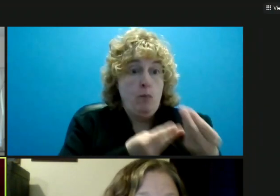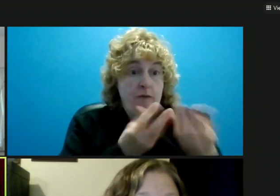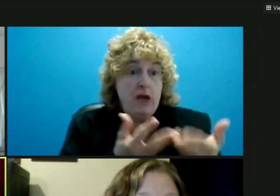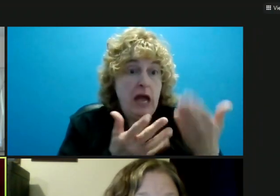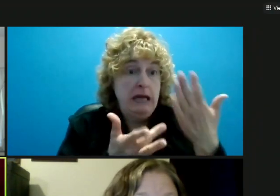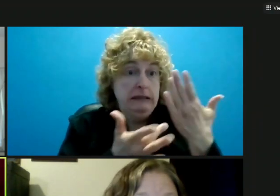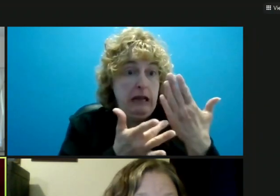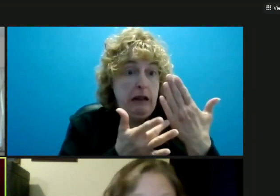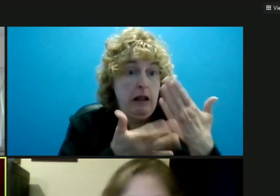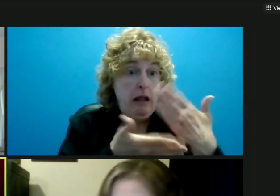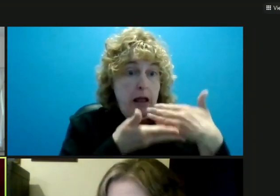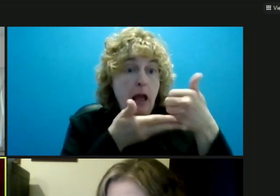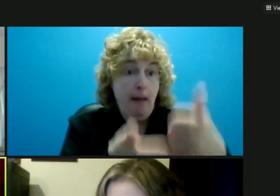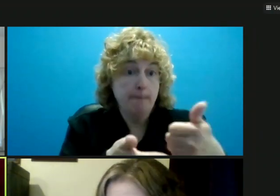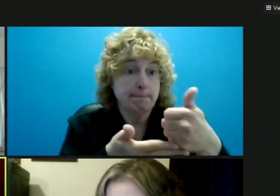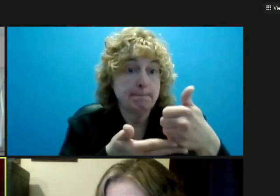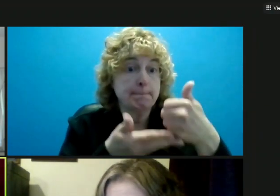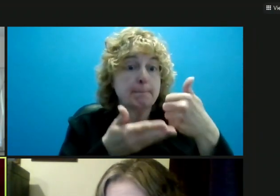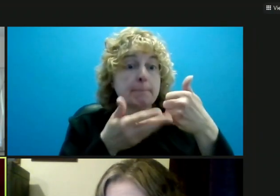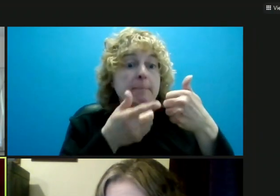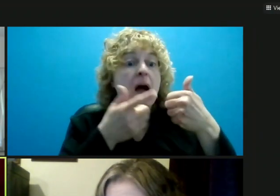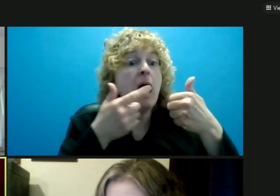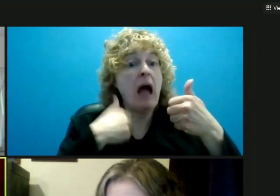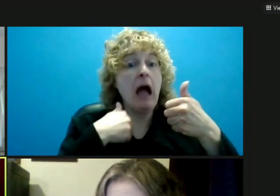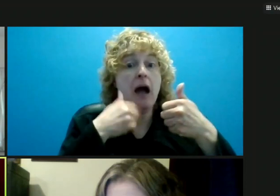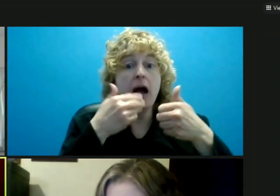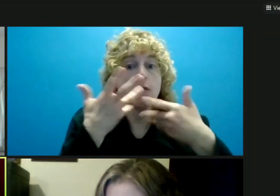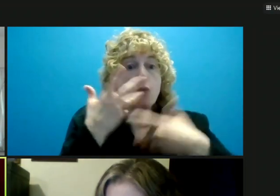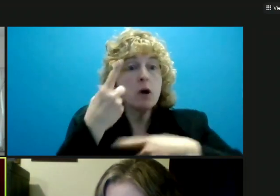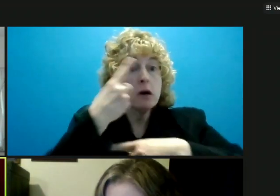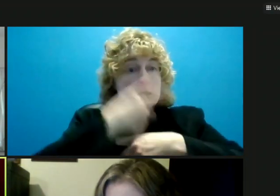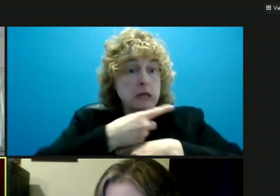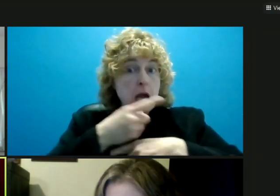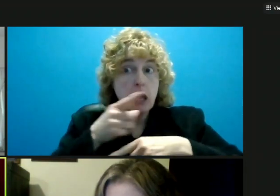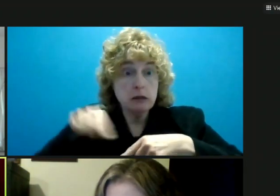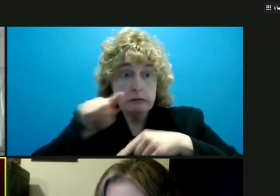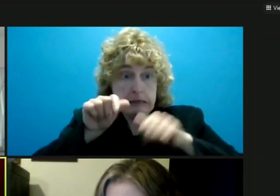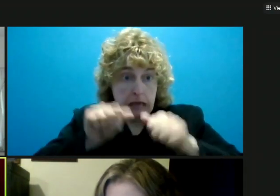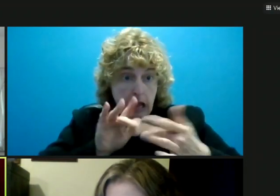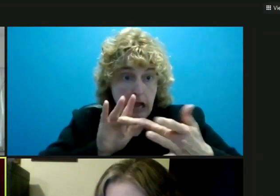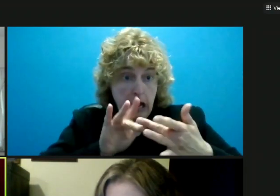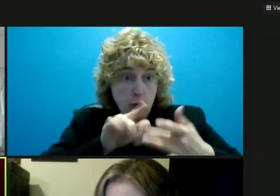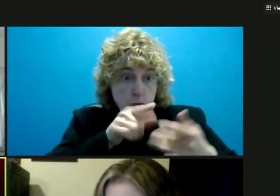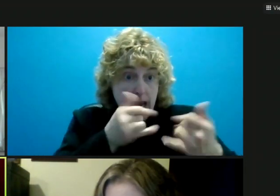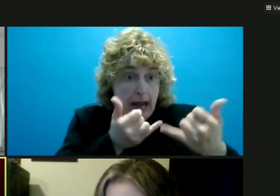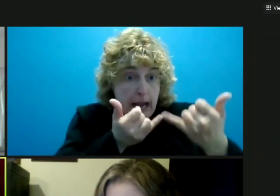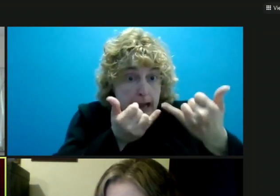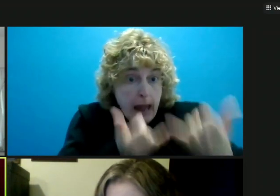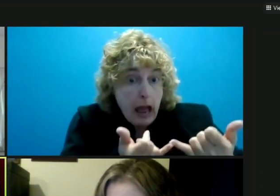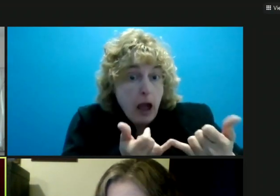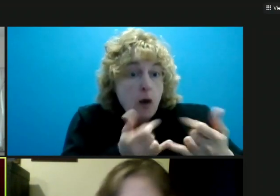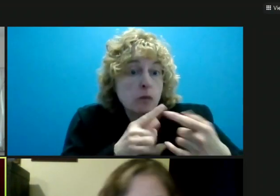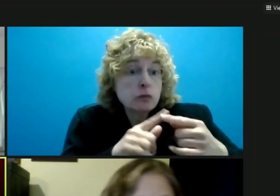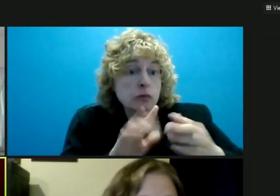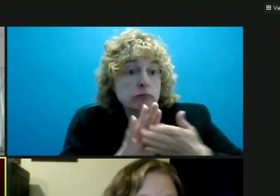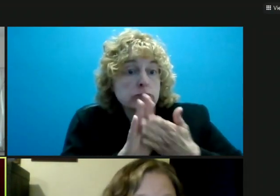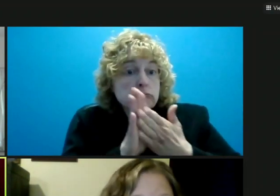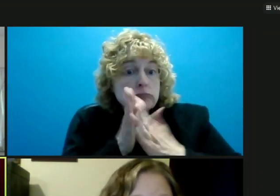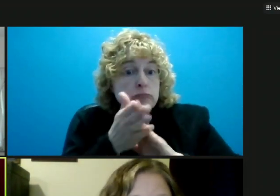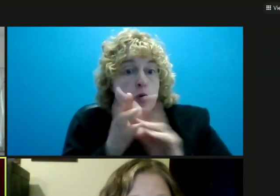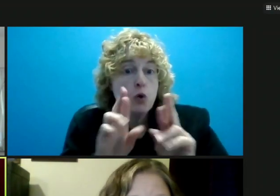assistance. Are there some dates that people can reach out to you now to begin to get ready for when